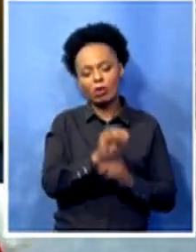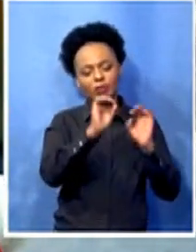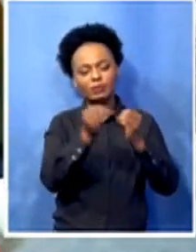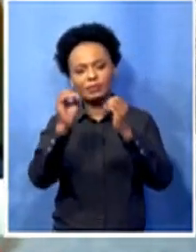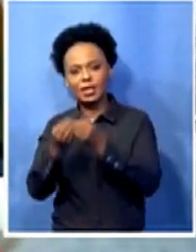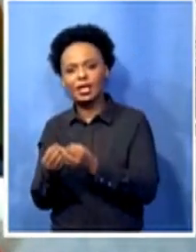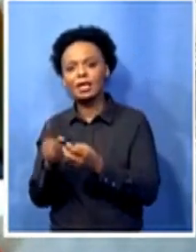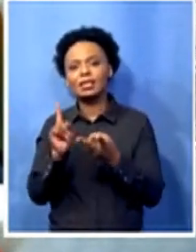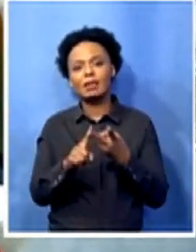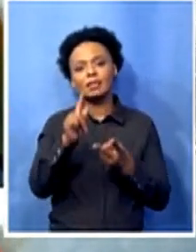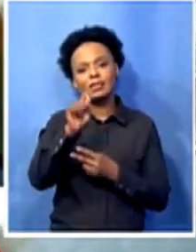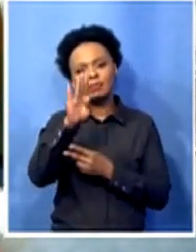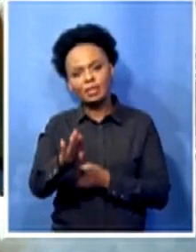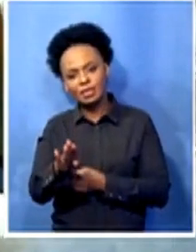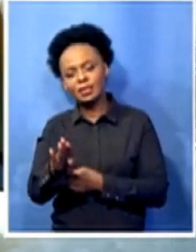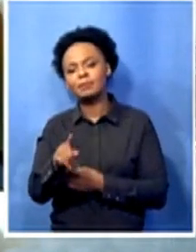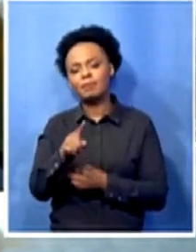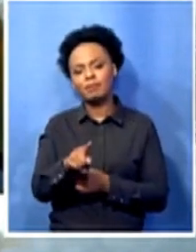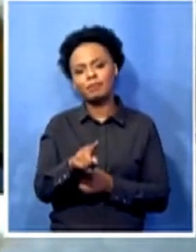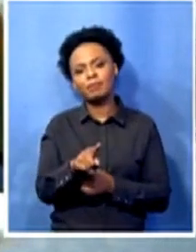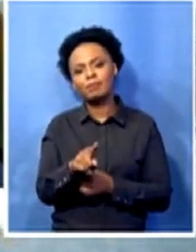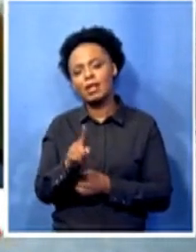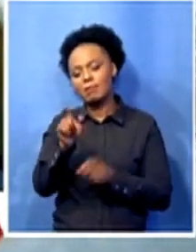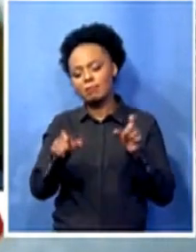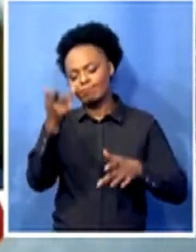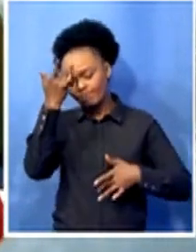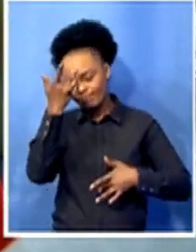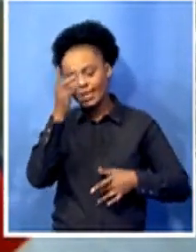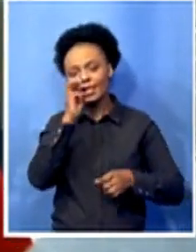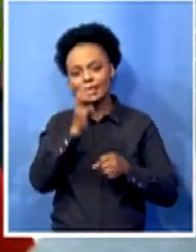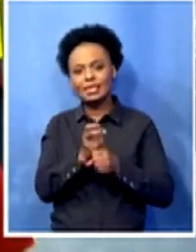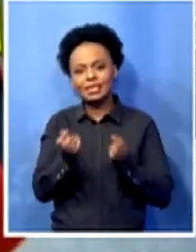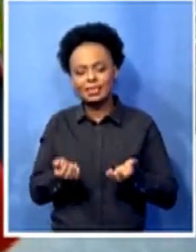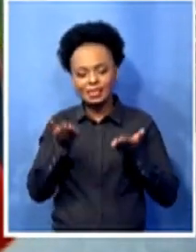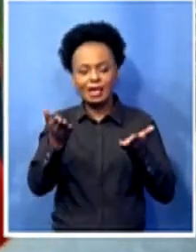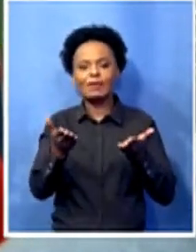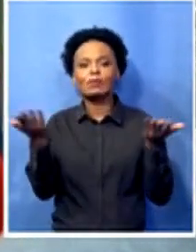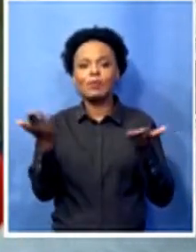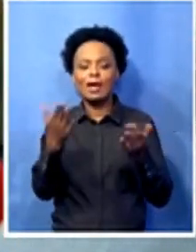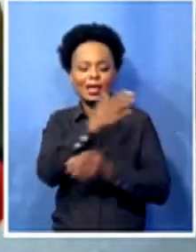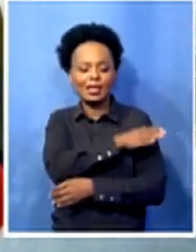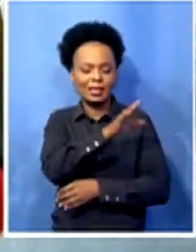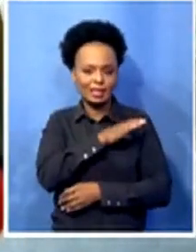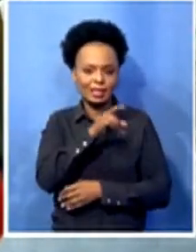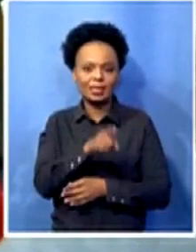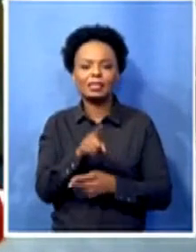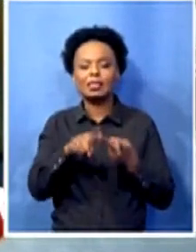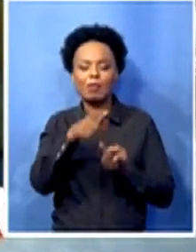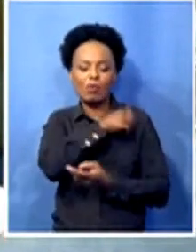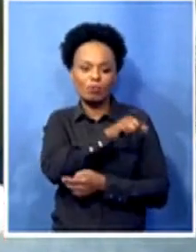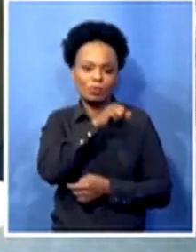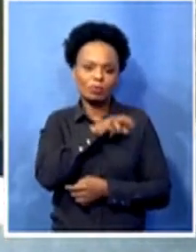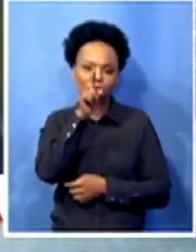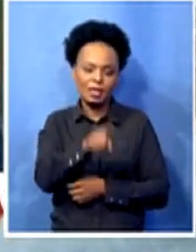to in all clinics and other public buildings. We also urge you to establish a standing committee on TB